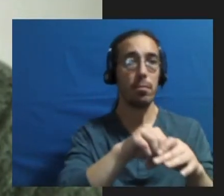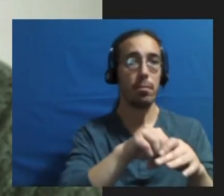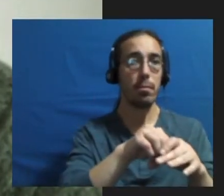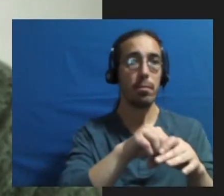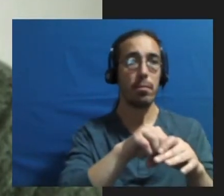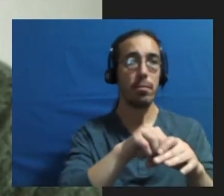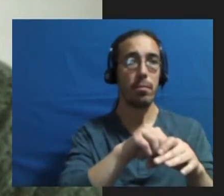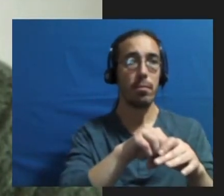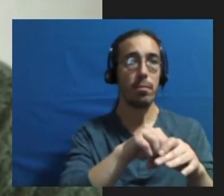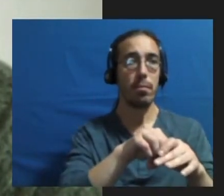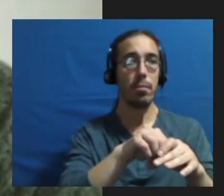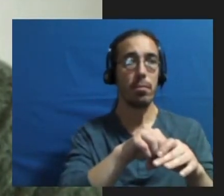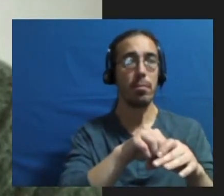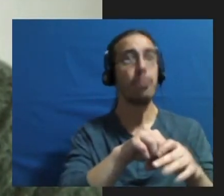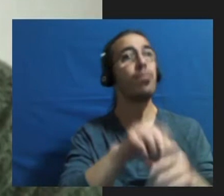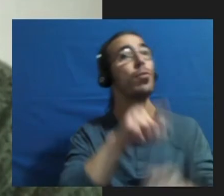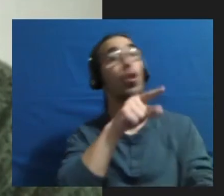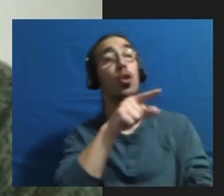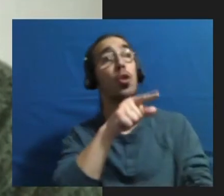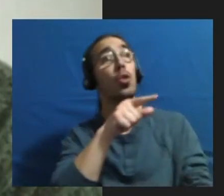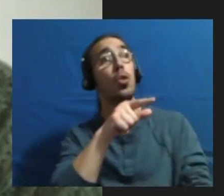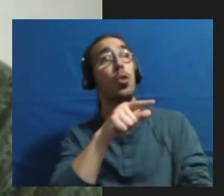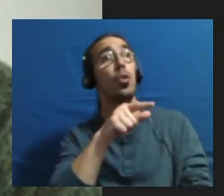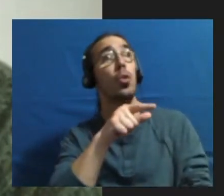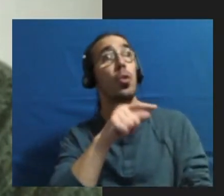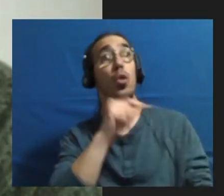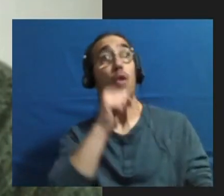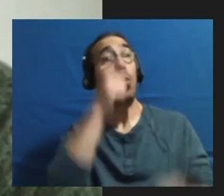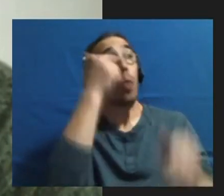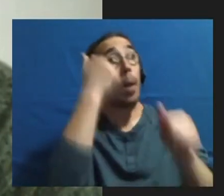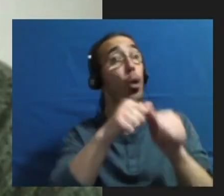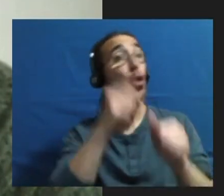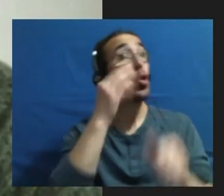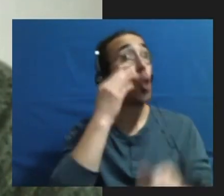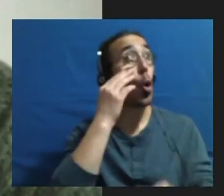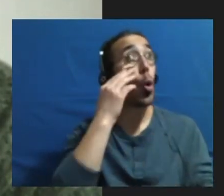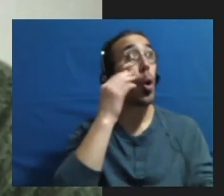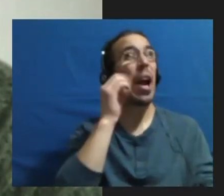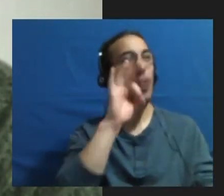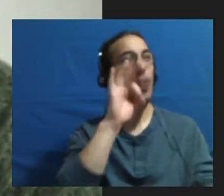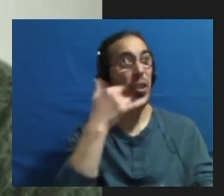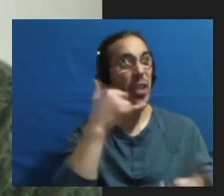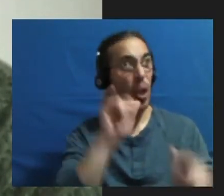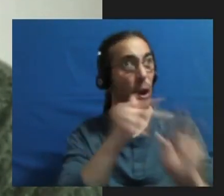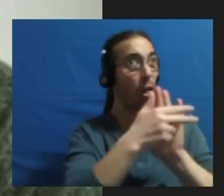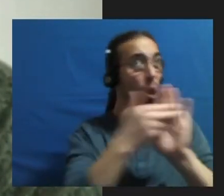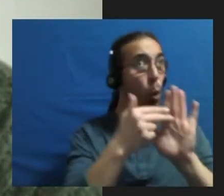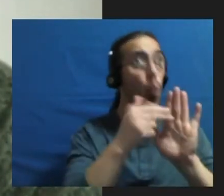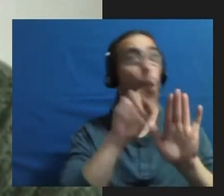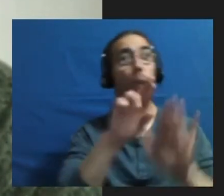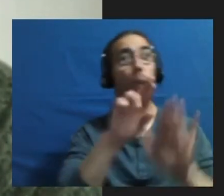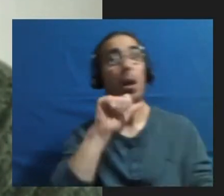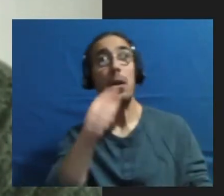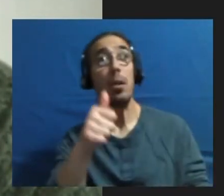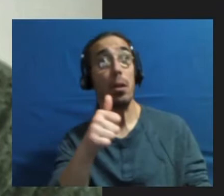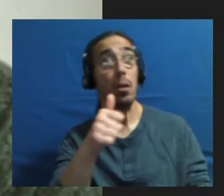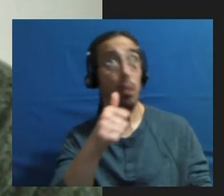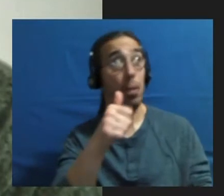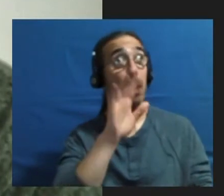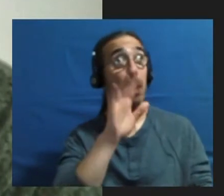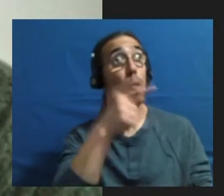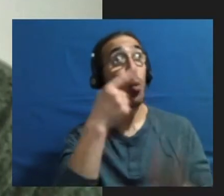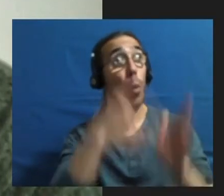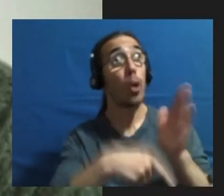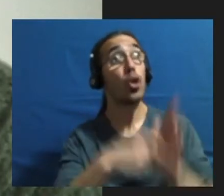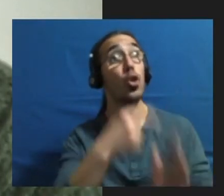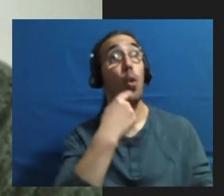you didn't even remember or know if you still had that diagnosis, because that's what you told that